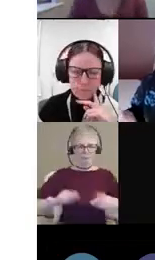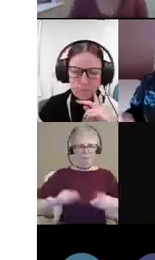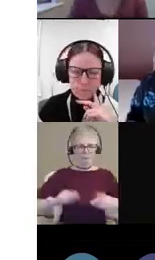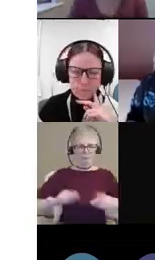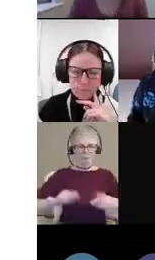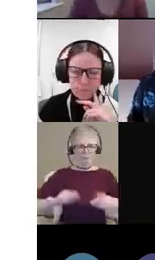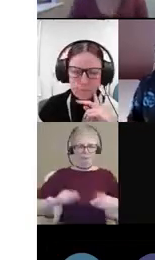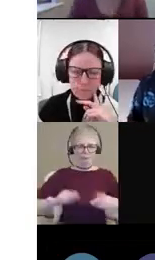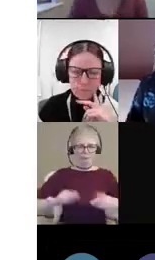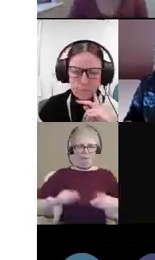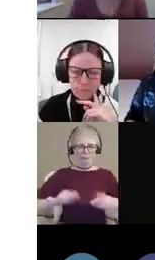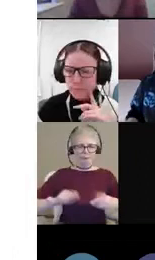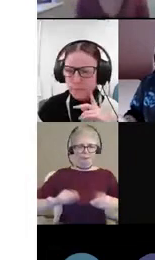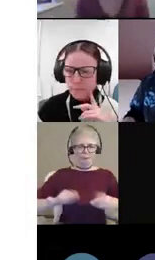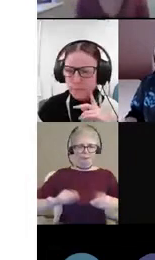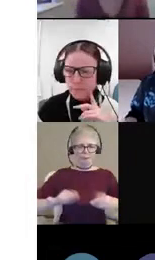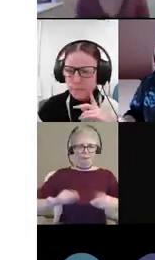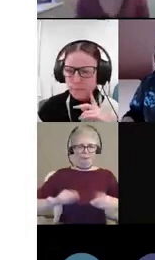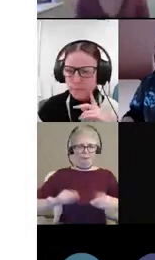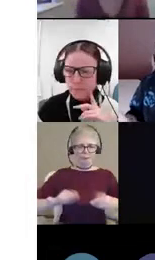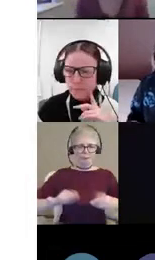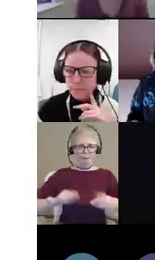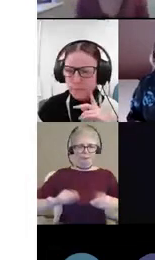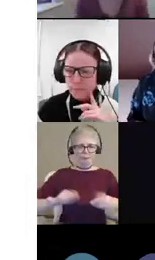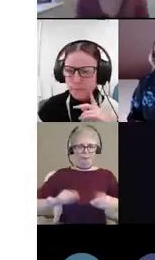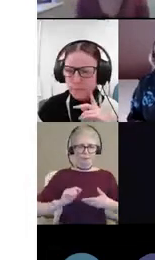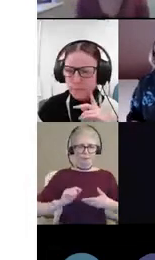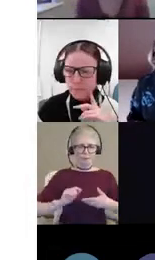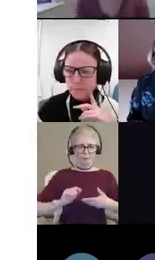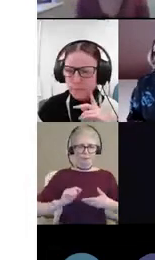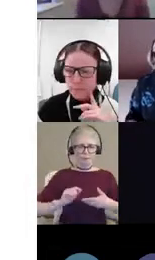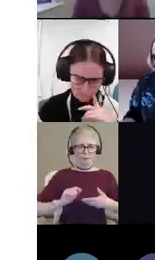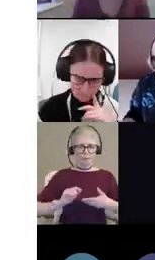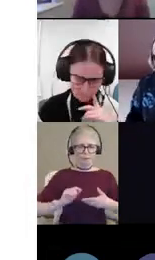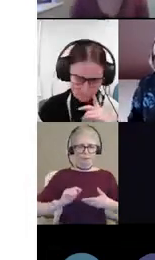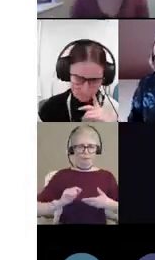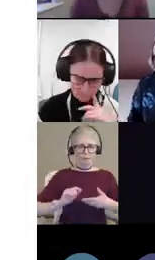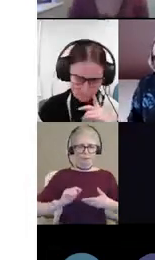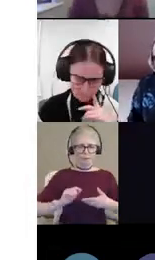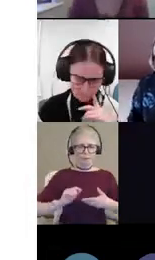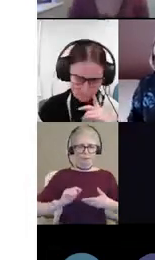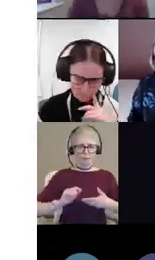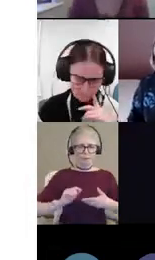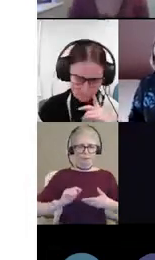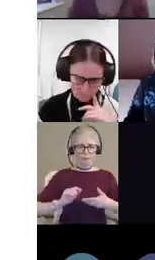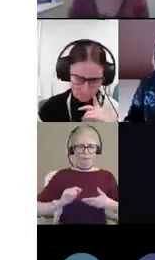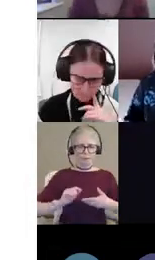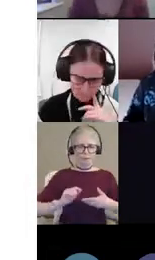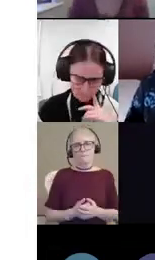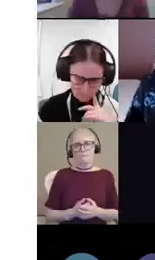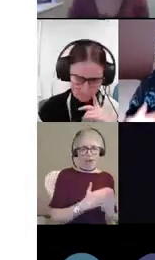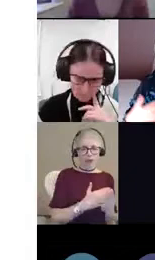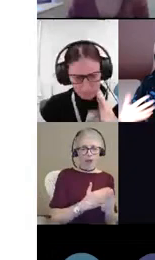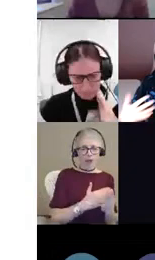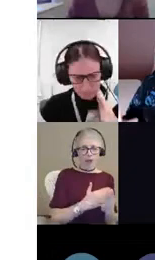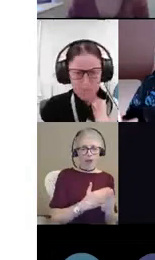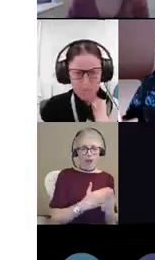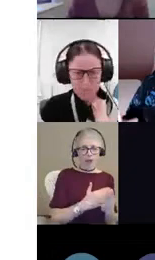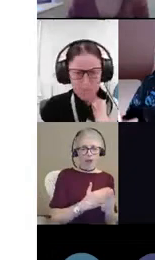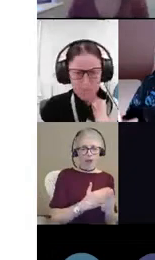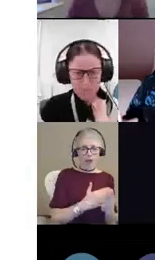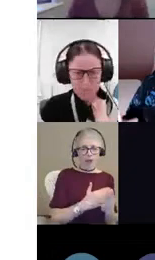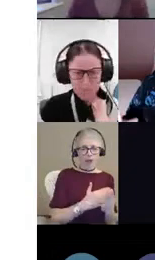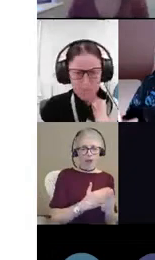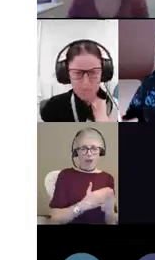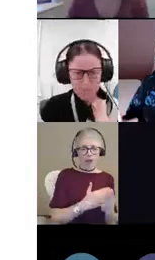provided by the authoring tool accessibility guidelines, which are actually W3C guidelines, which for a long time I had no idea actually existed. They are